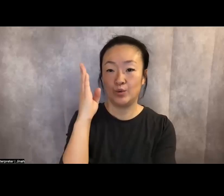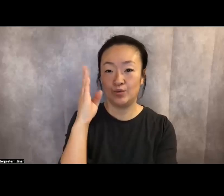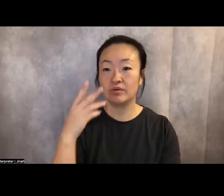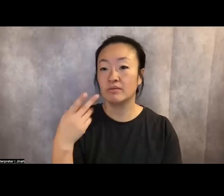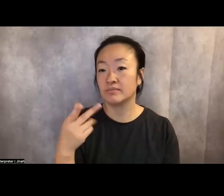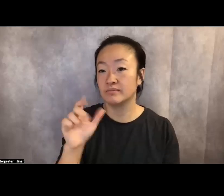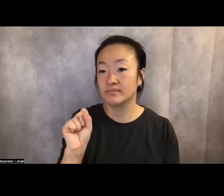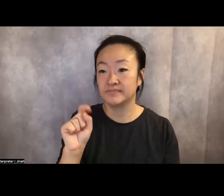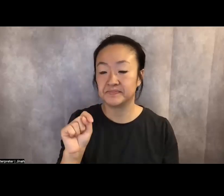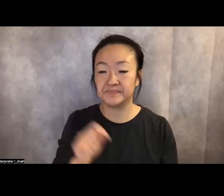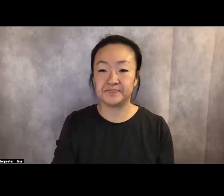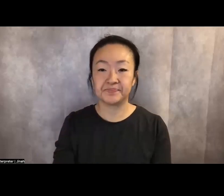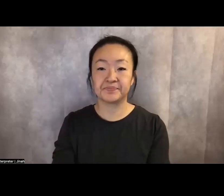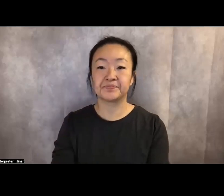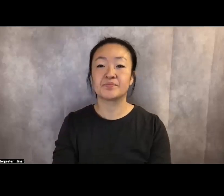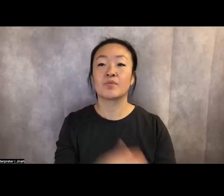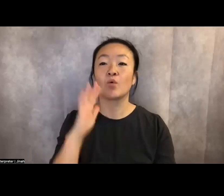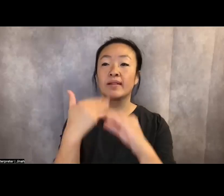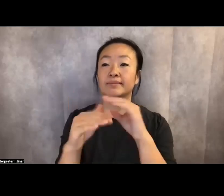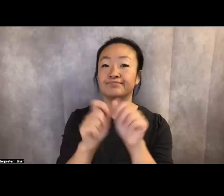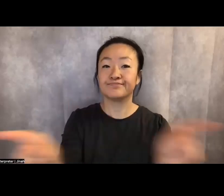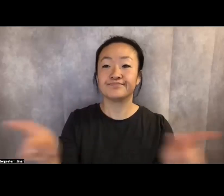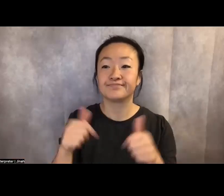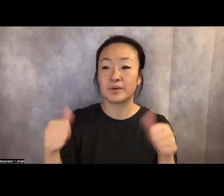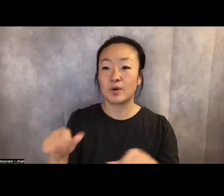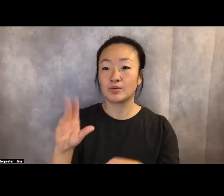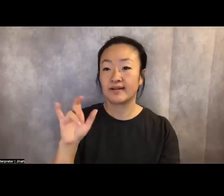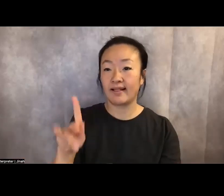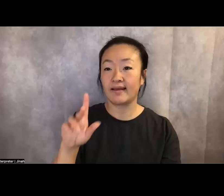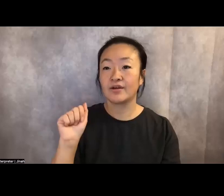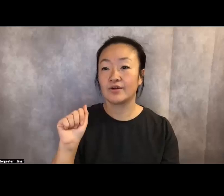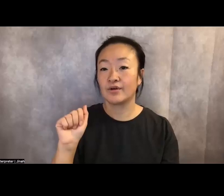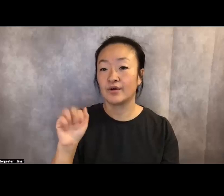that time, we will send out an email and post a link to